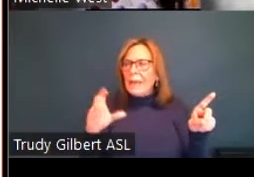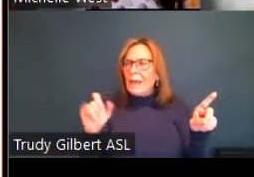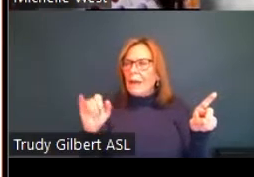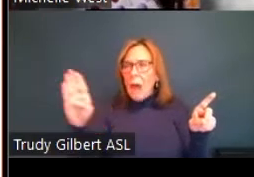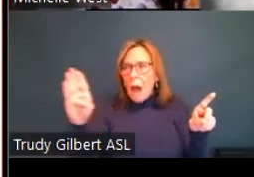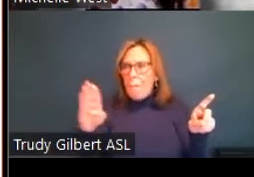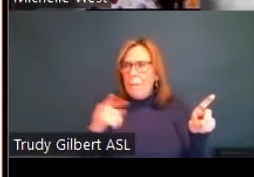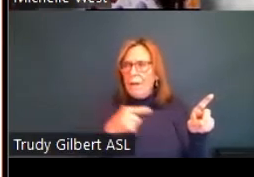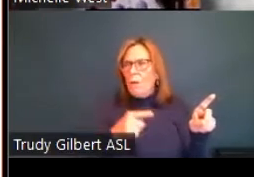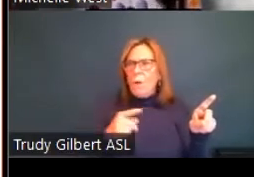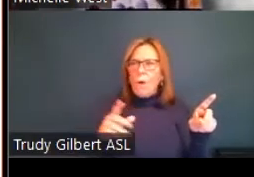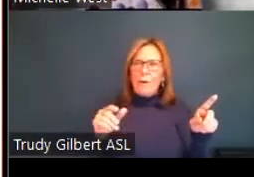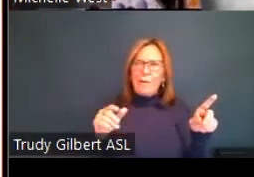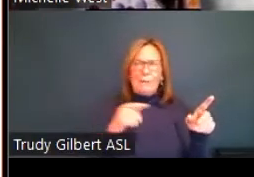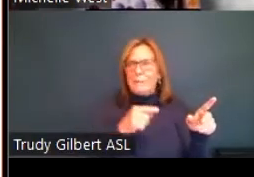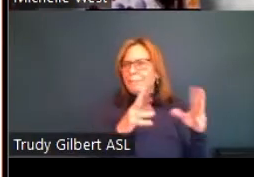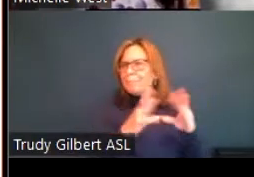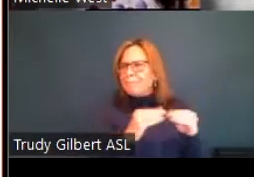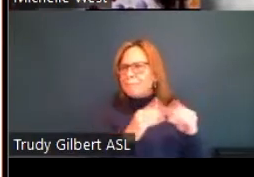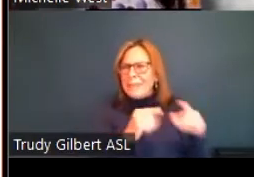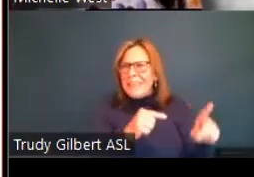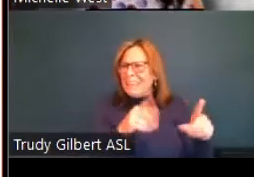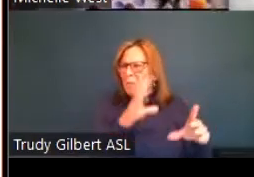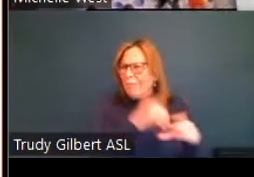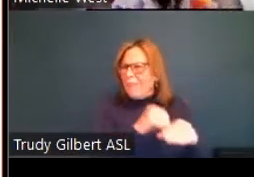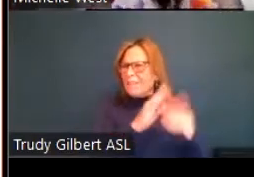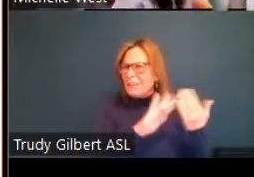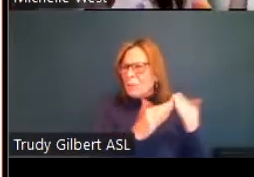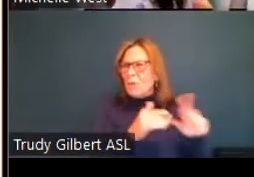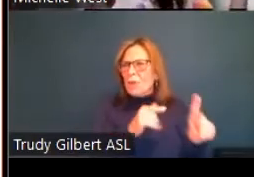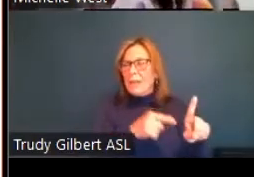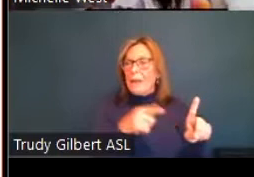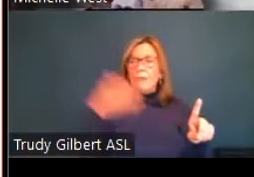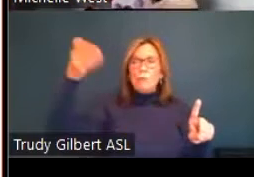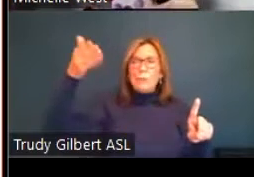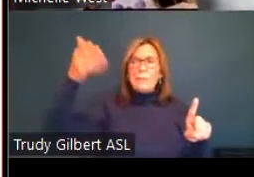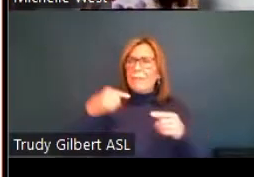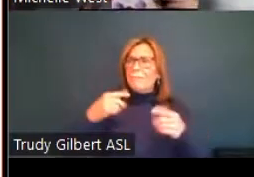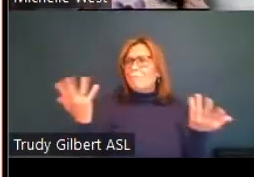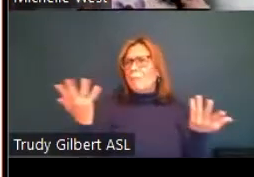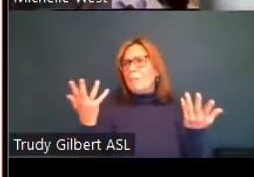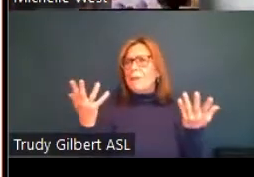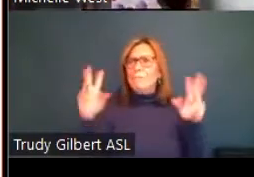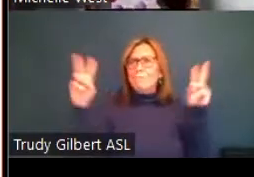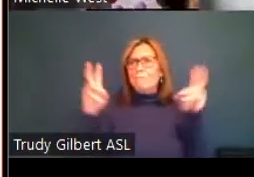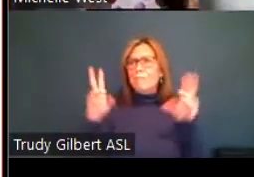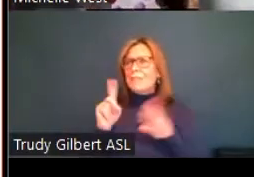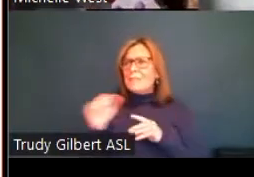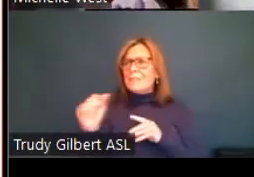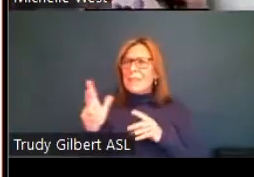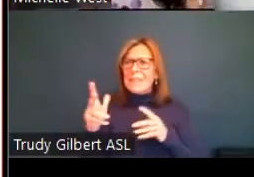your community, and you present about, let's say, disability awareness, or you present about service